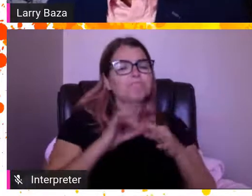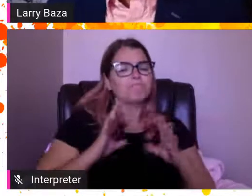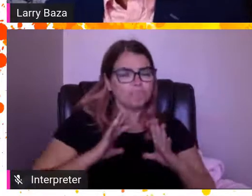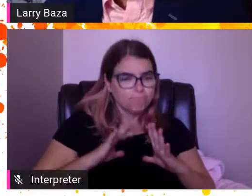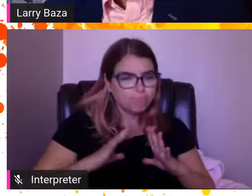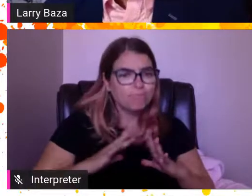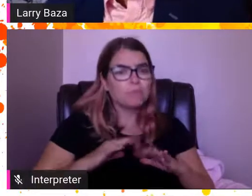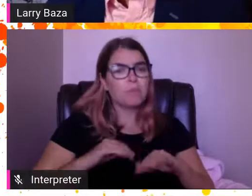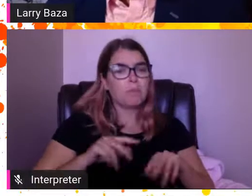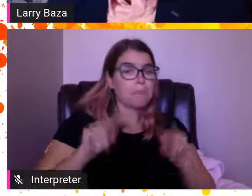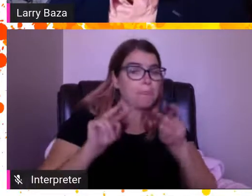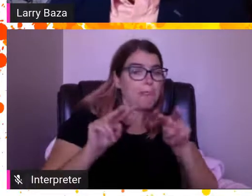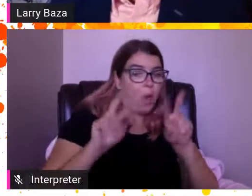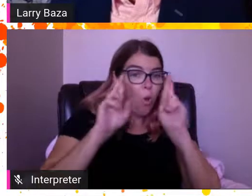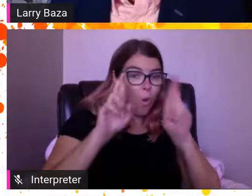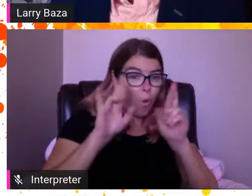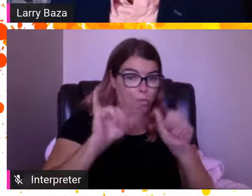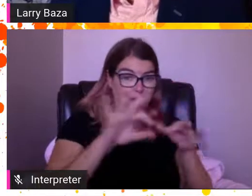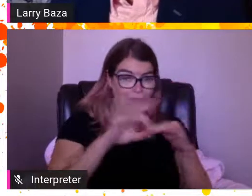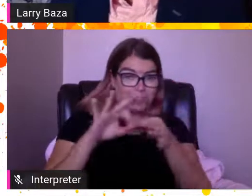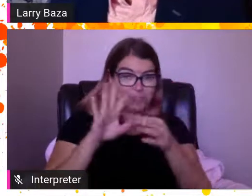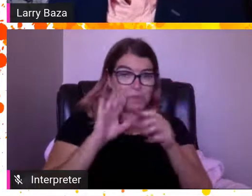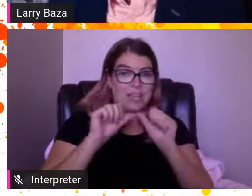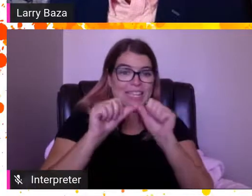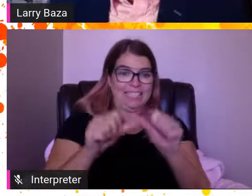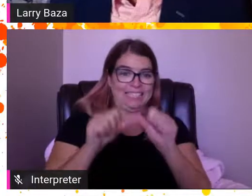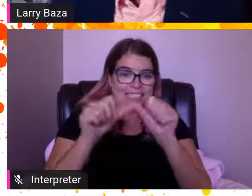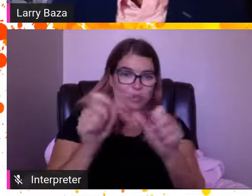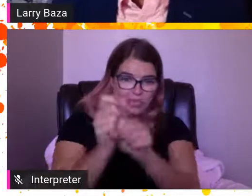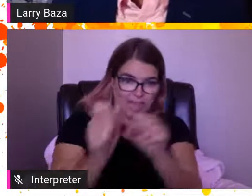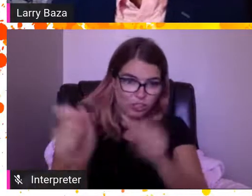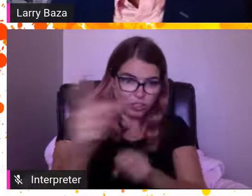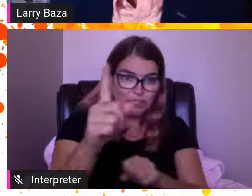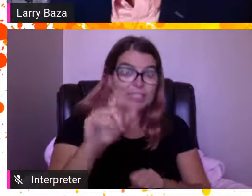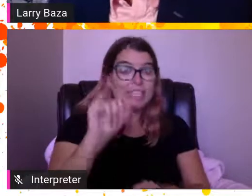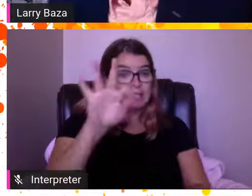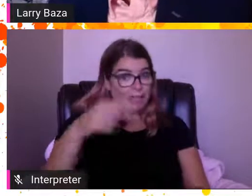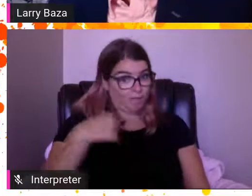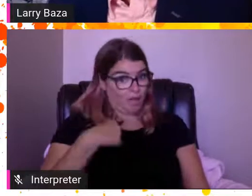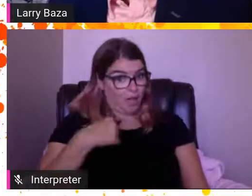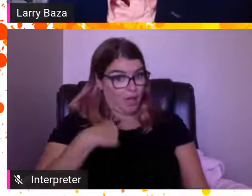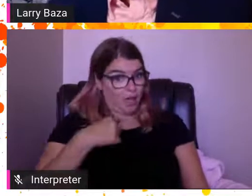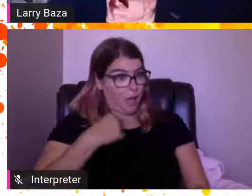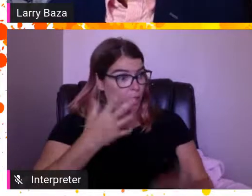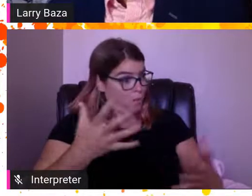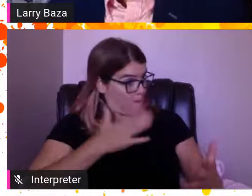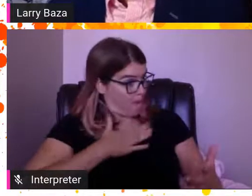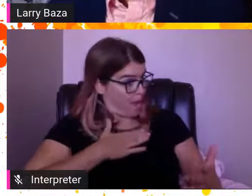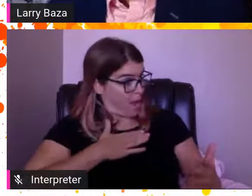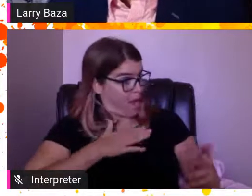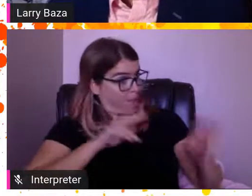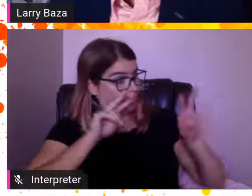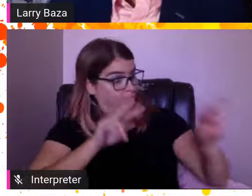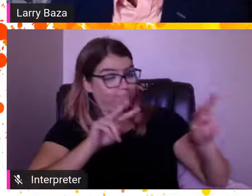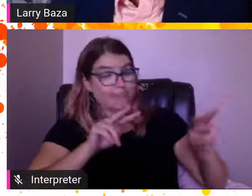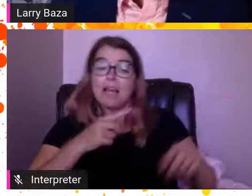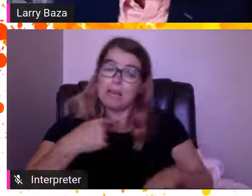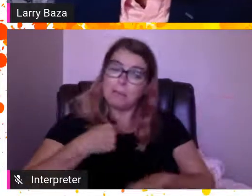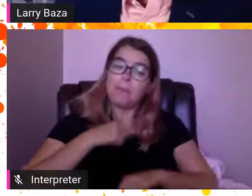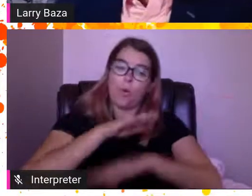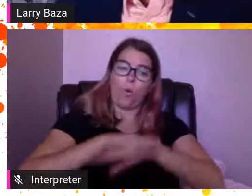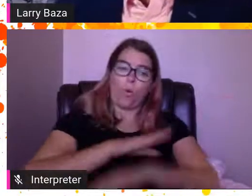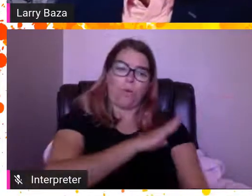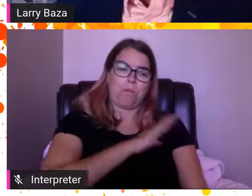we hope that the partnership will continue next year. And if I have my way, I sit on a board of